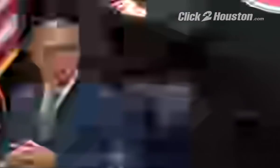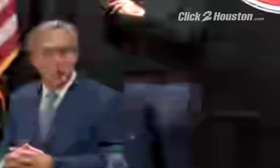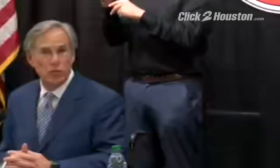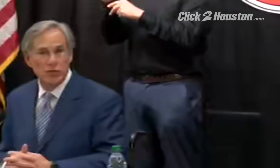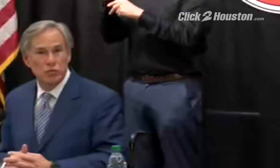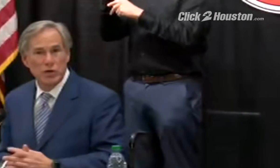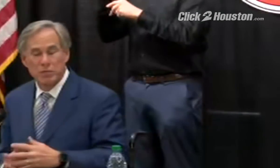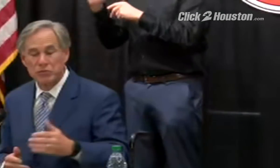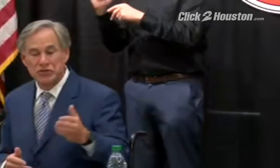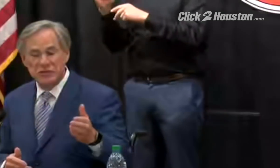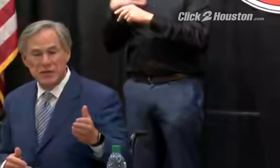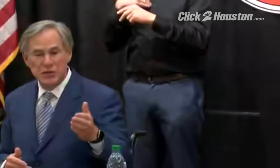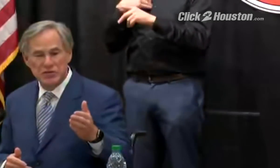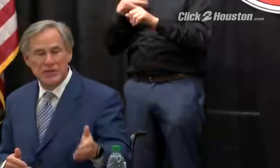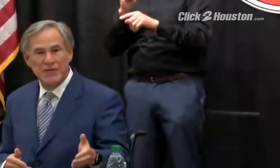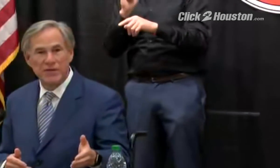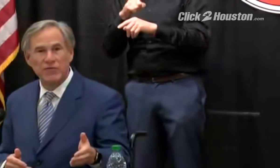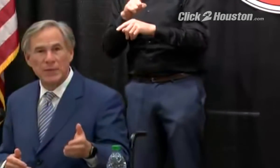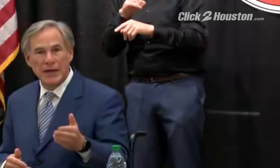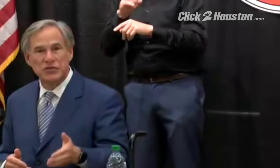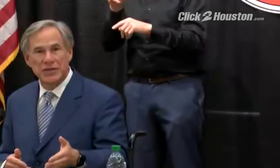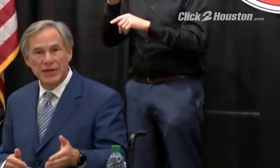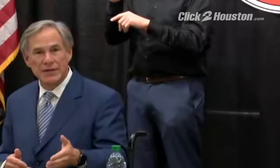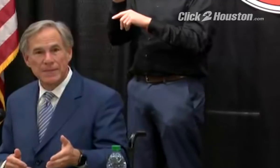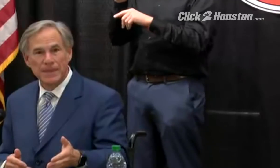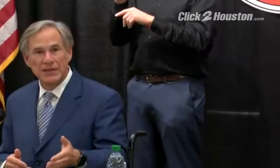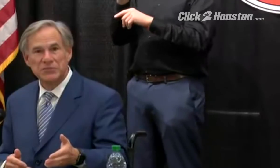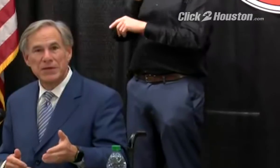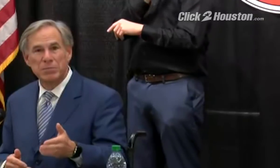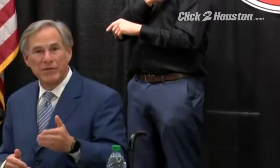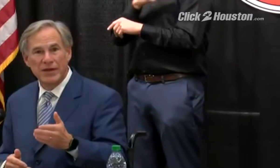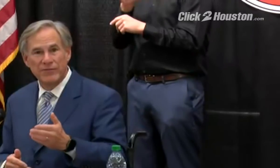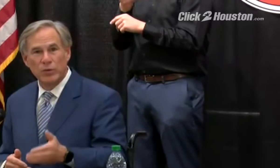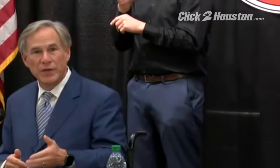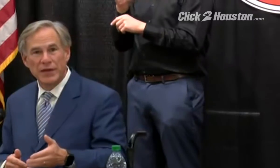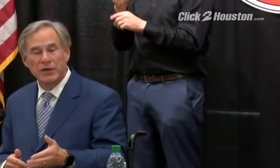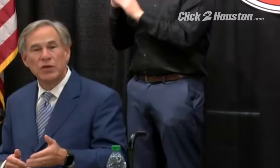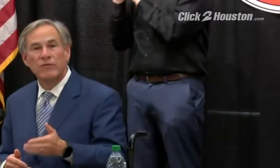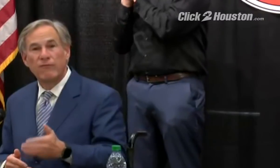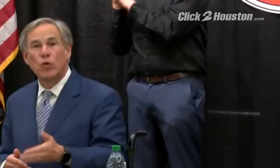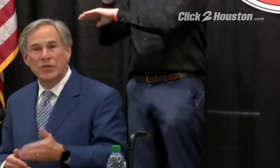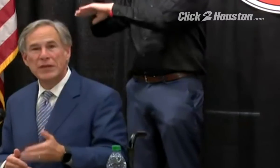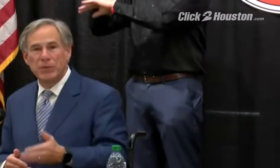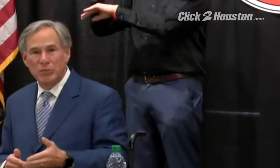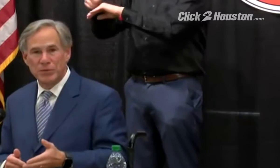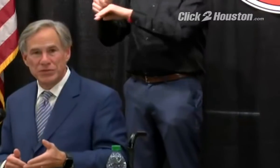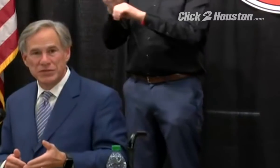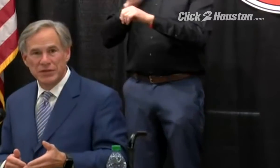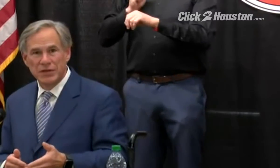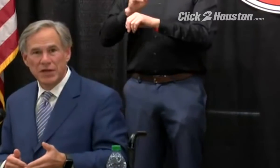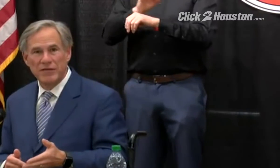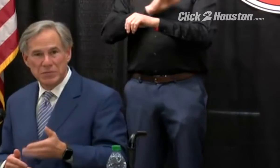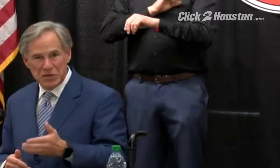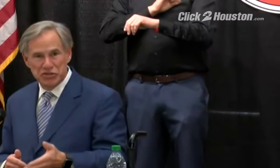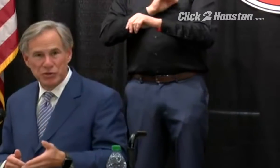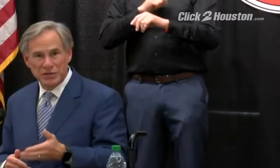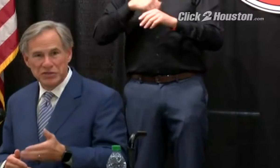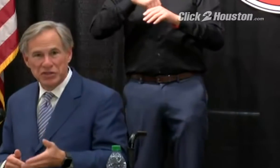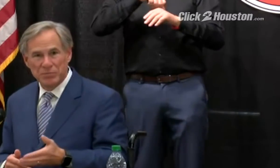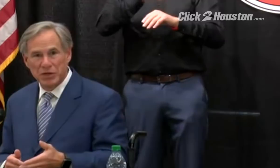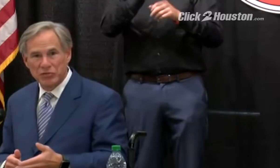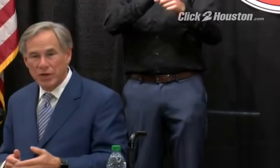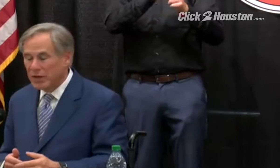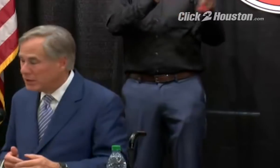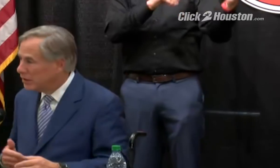and where staffing from the outside is being provided for that for the purpose of administering